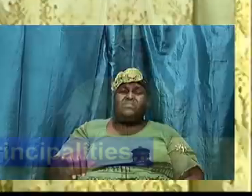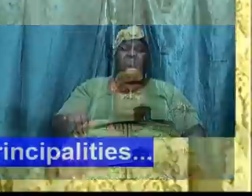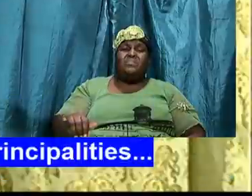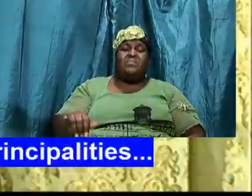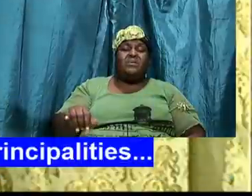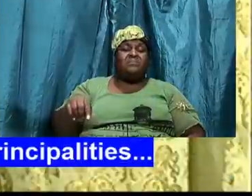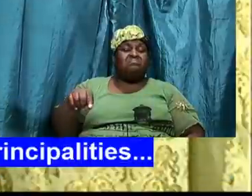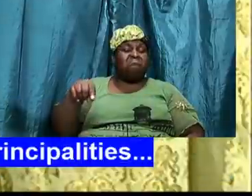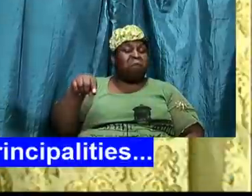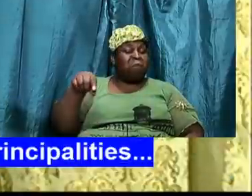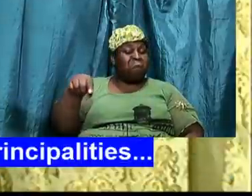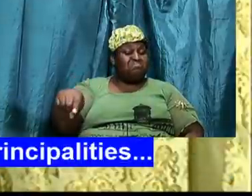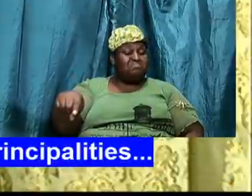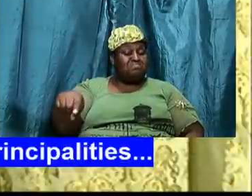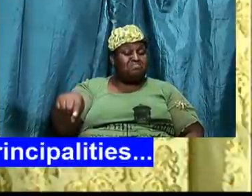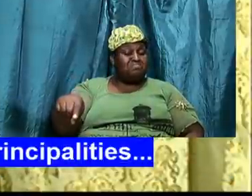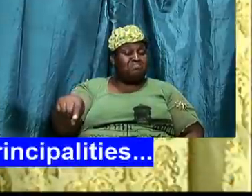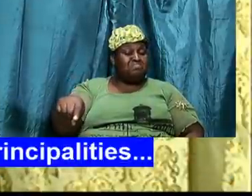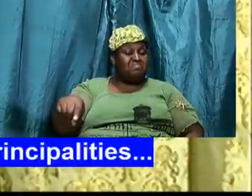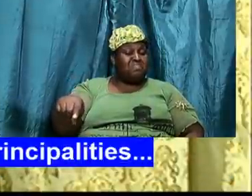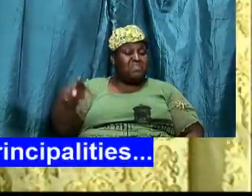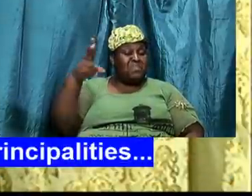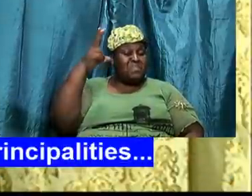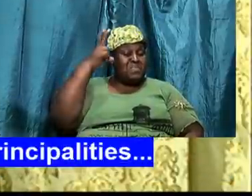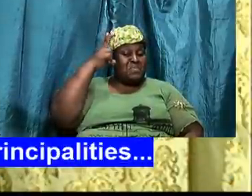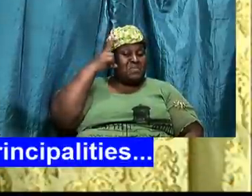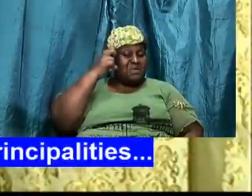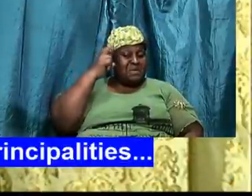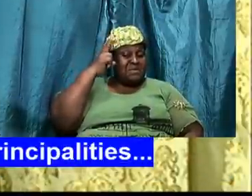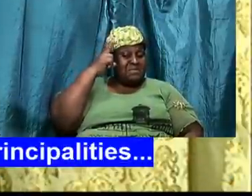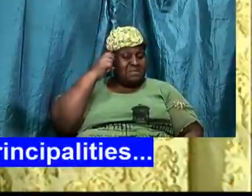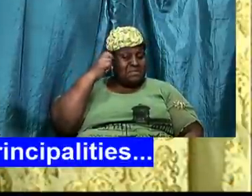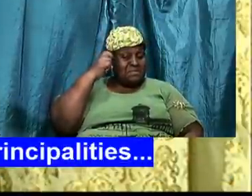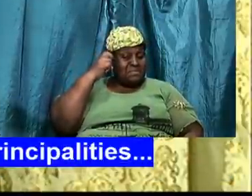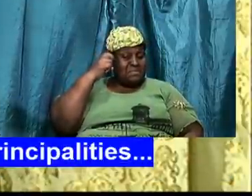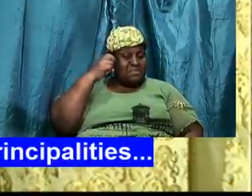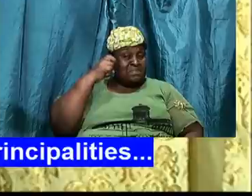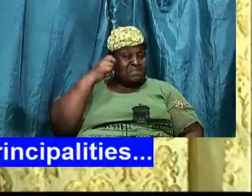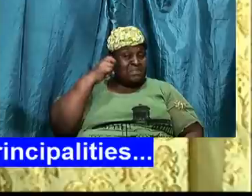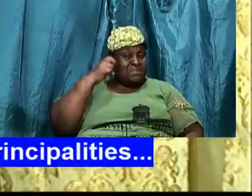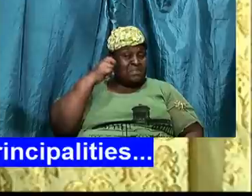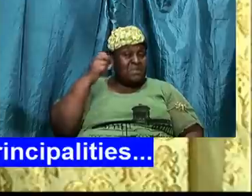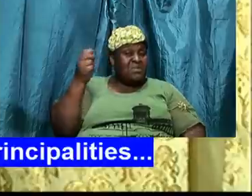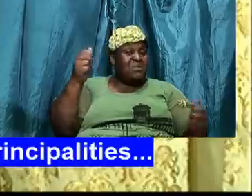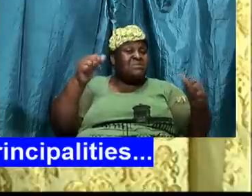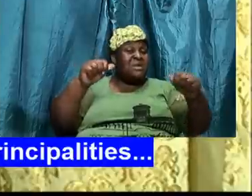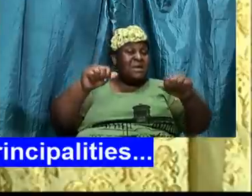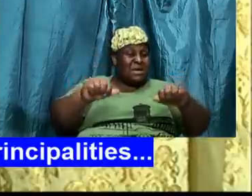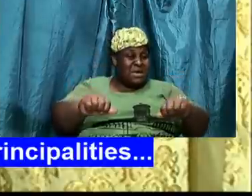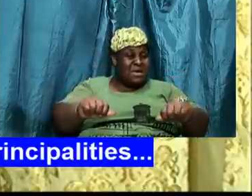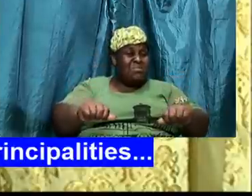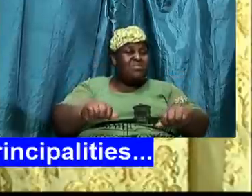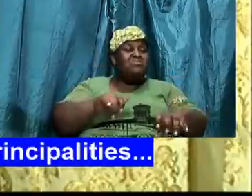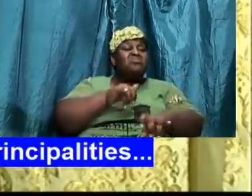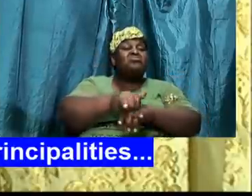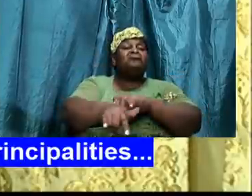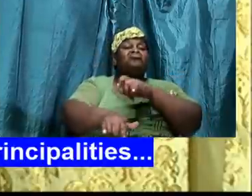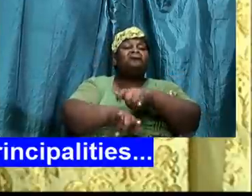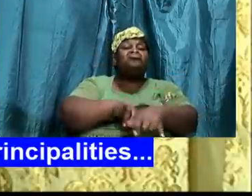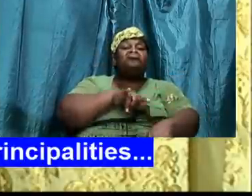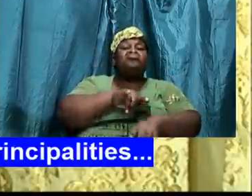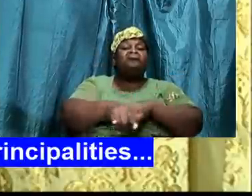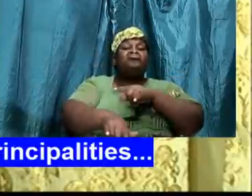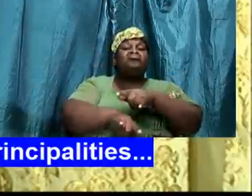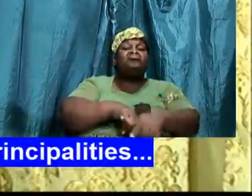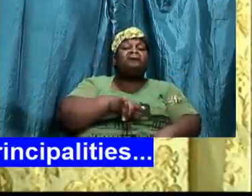this son of the morning was able now to persuade them.